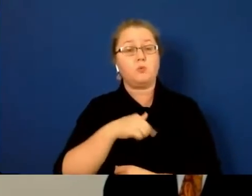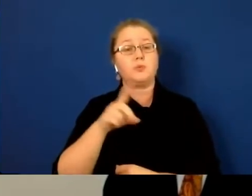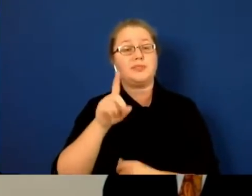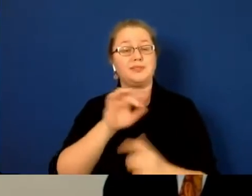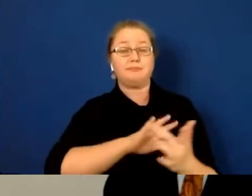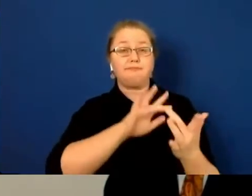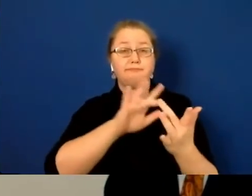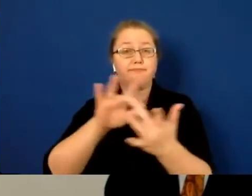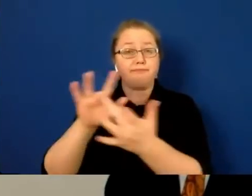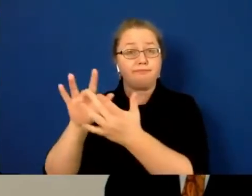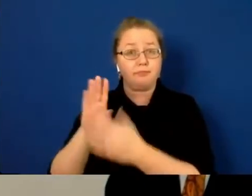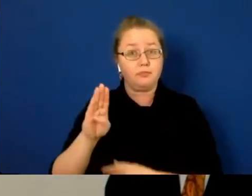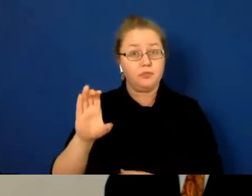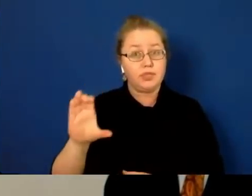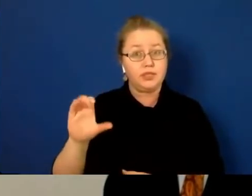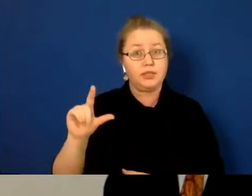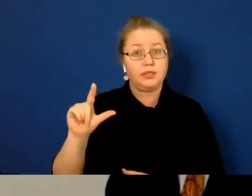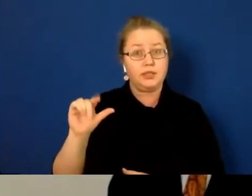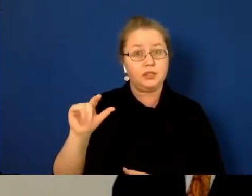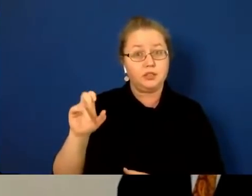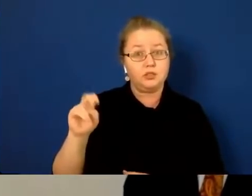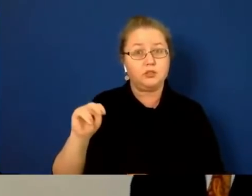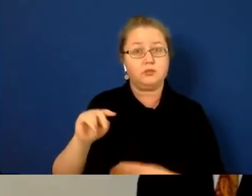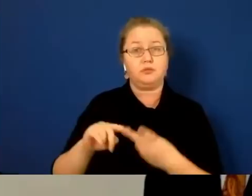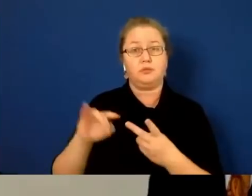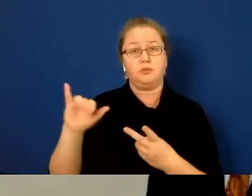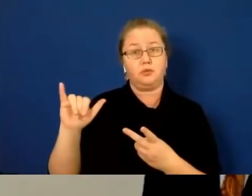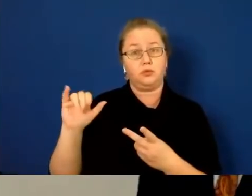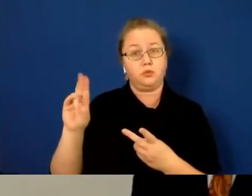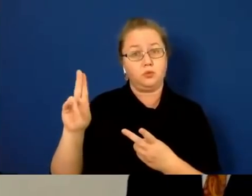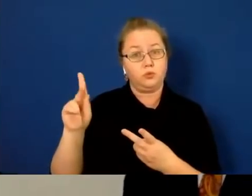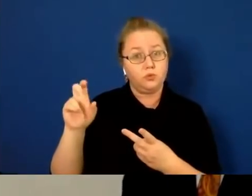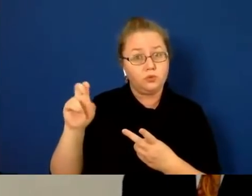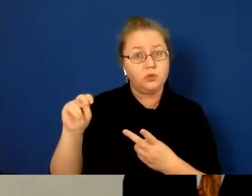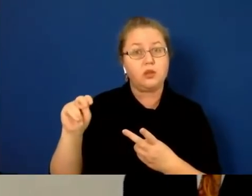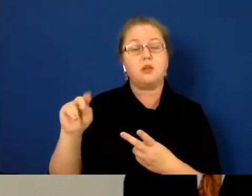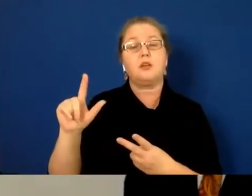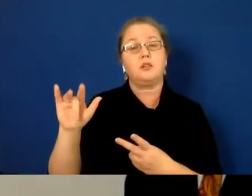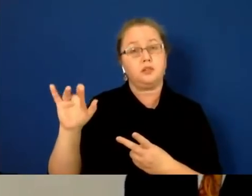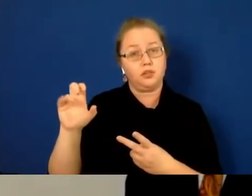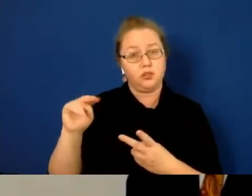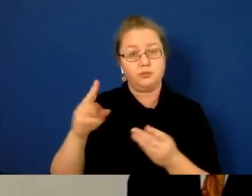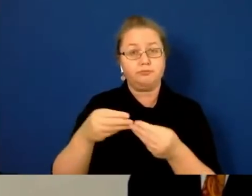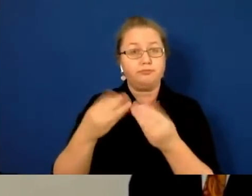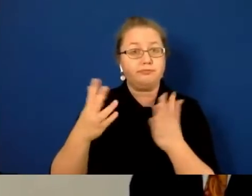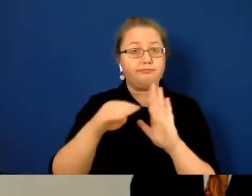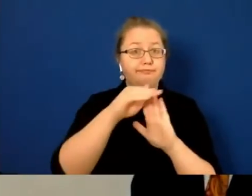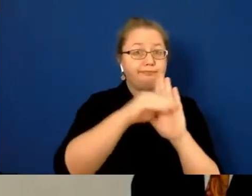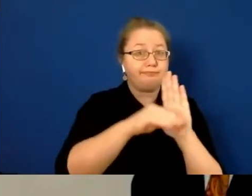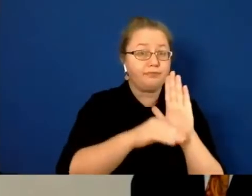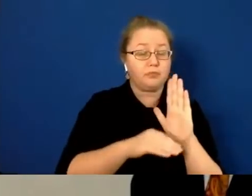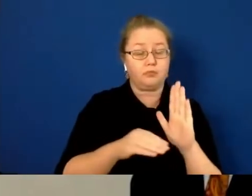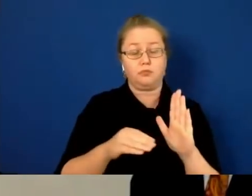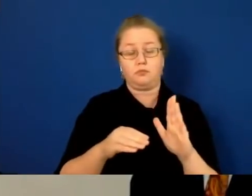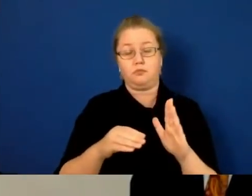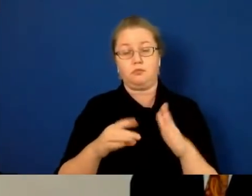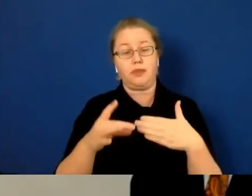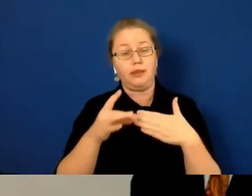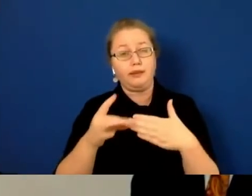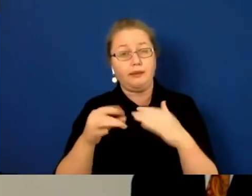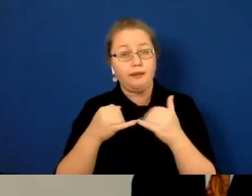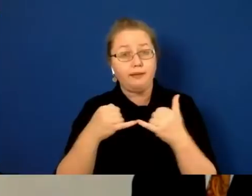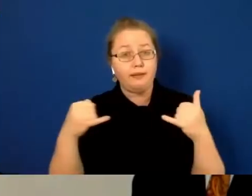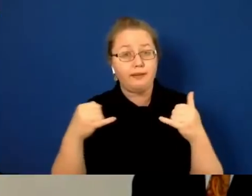for asking that. Remembrance Day is an important day for me as a person who served in the military, and my father did as well, and grandparents.